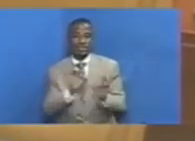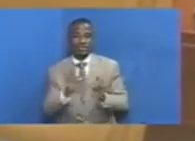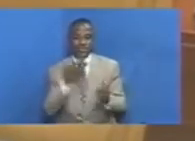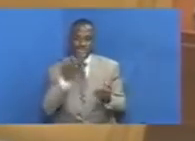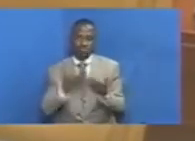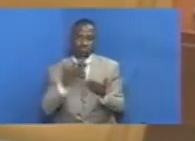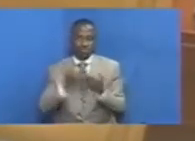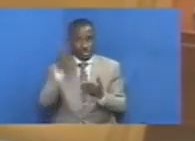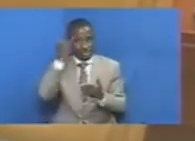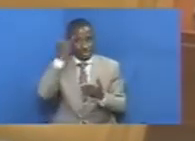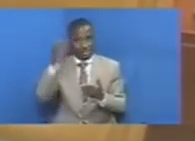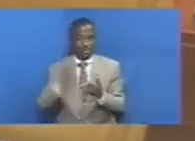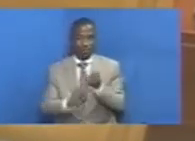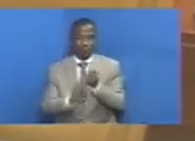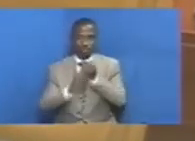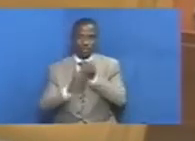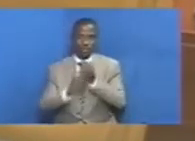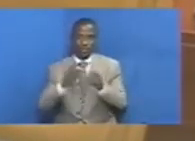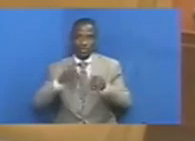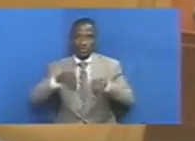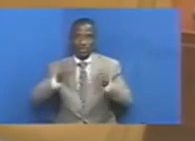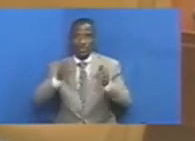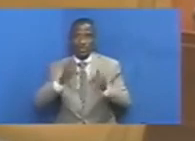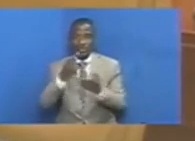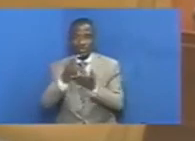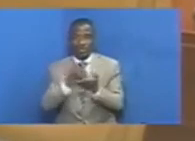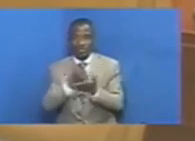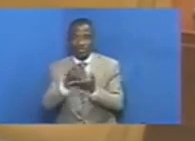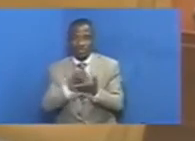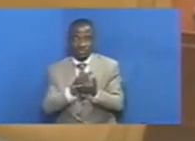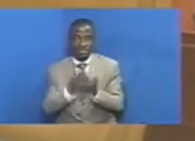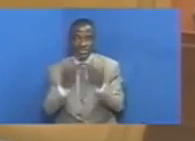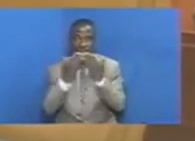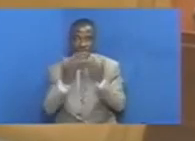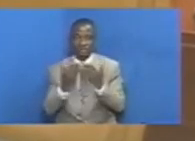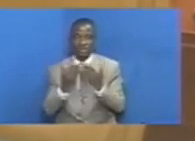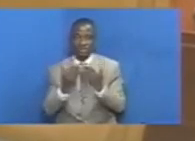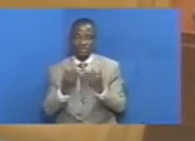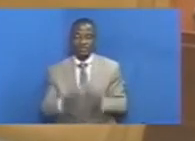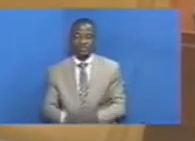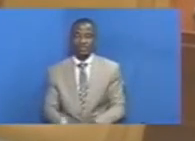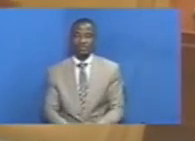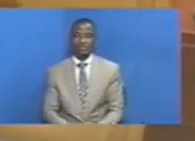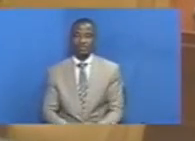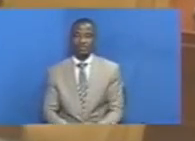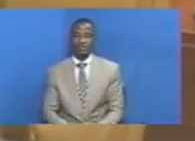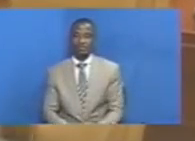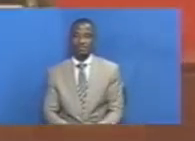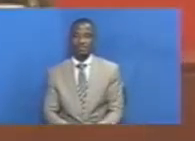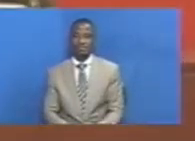input and assistance during their complete operation. Thank you very much, Mr. Speaker. Welcome. Yes,